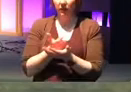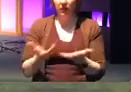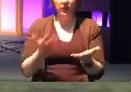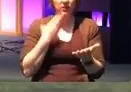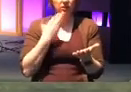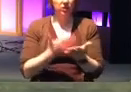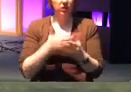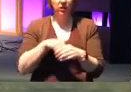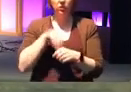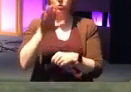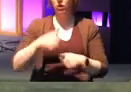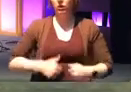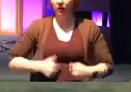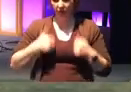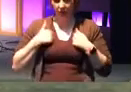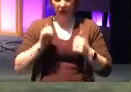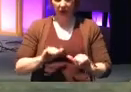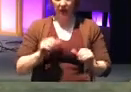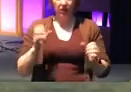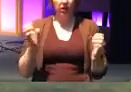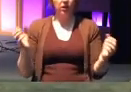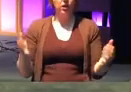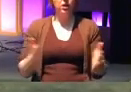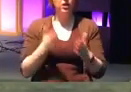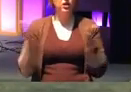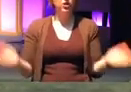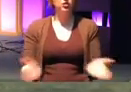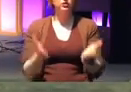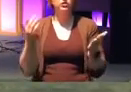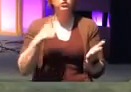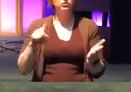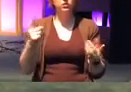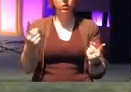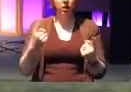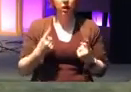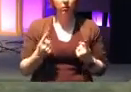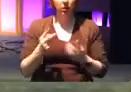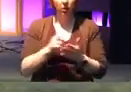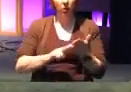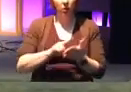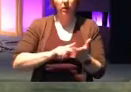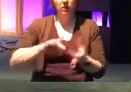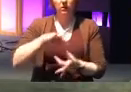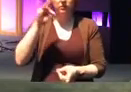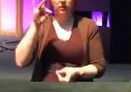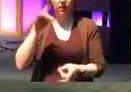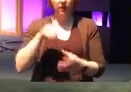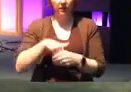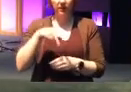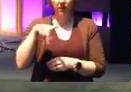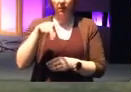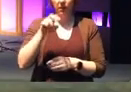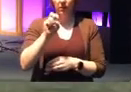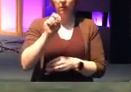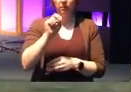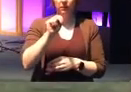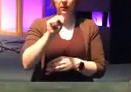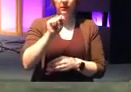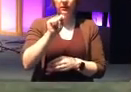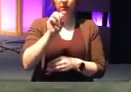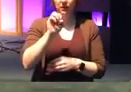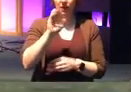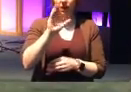life, then I encourage you to be praying the prayer, Come Holy Spirit. On this Pentecost Sunday, God wants to do